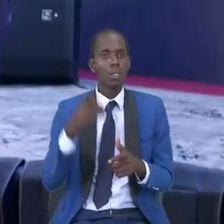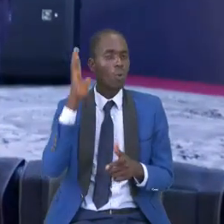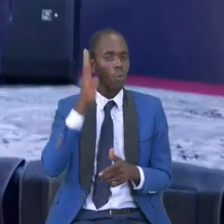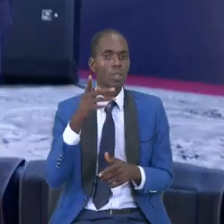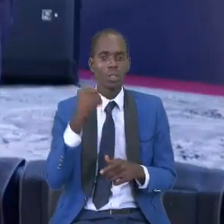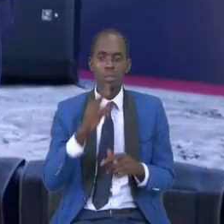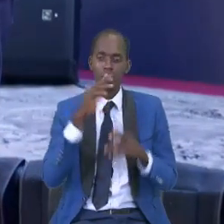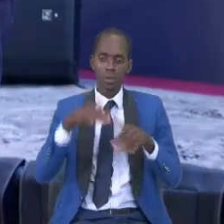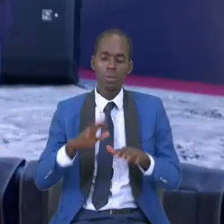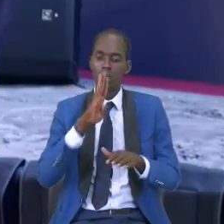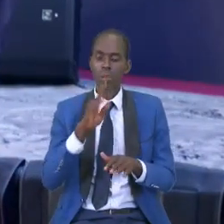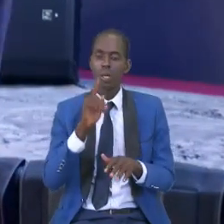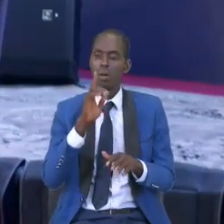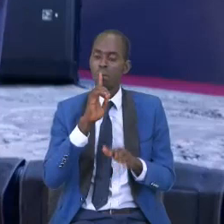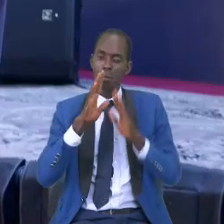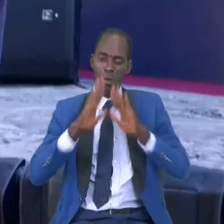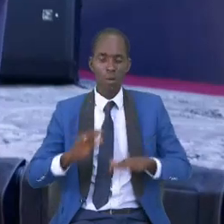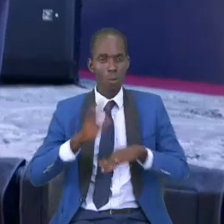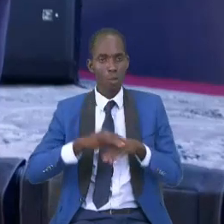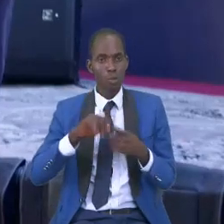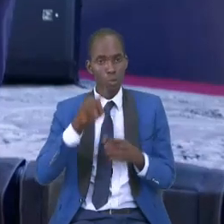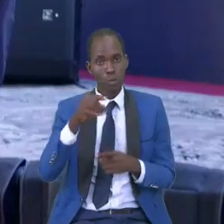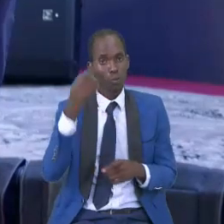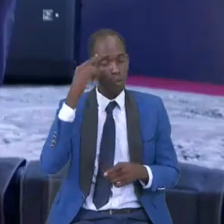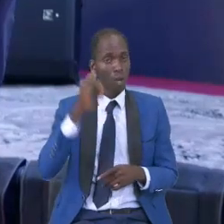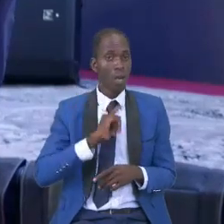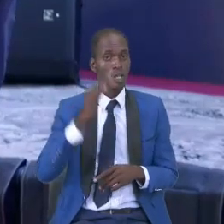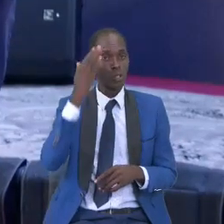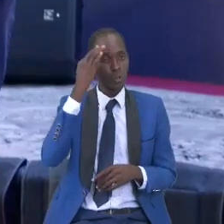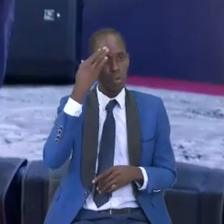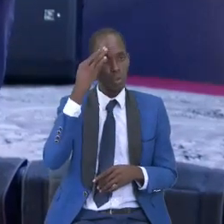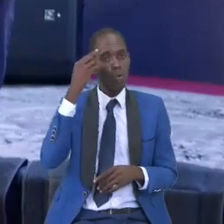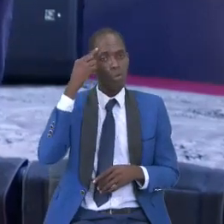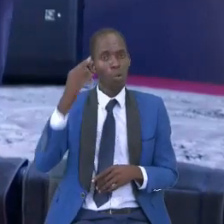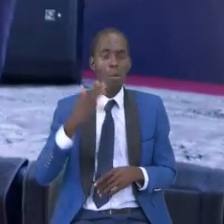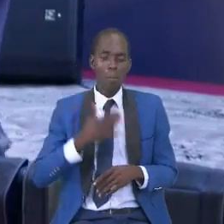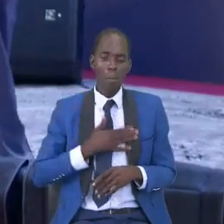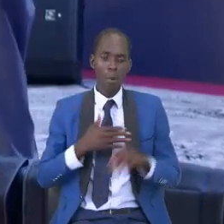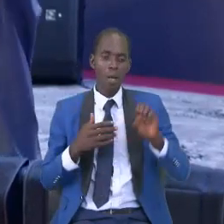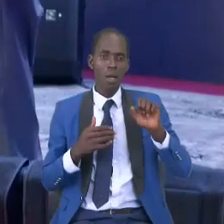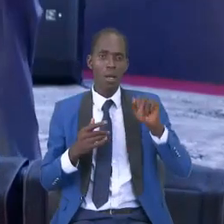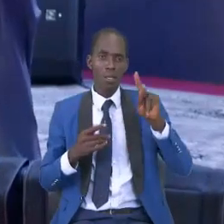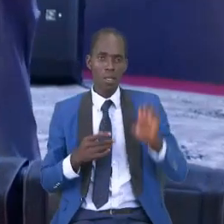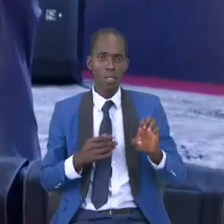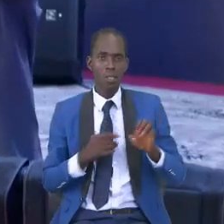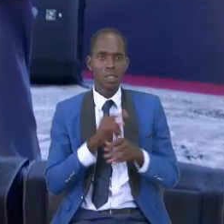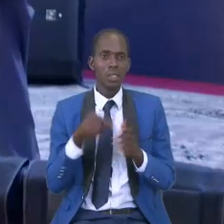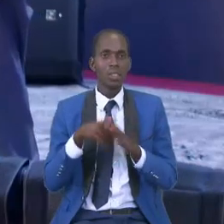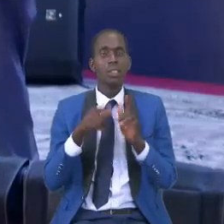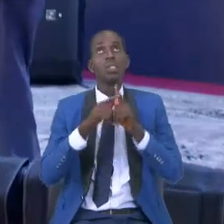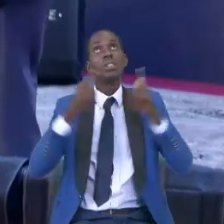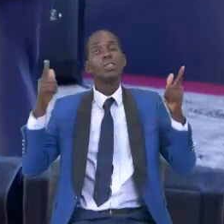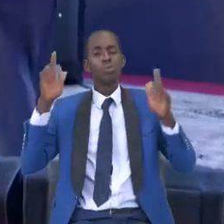my sake, this great tempest is upon you. I know for my